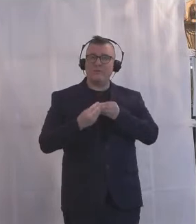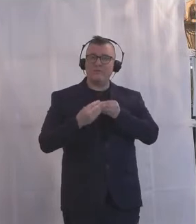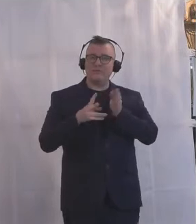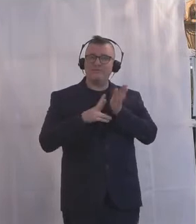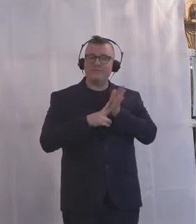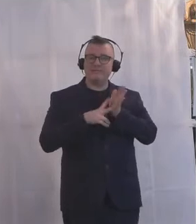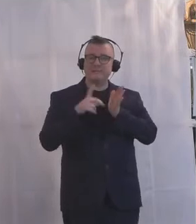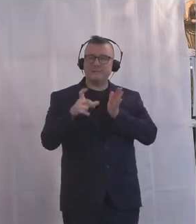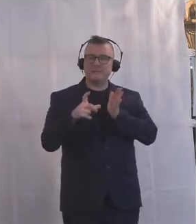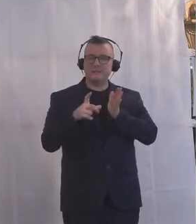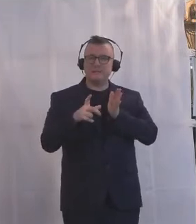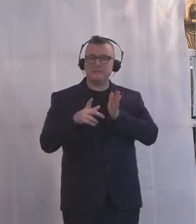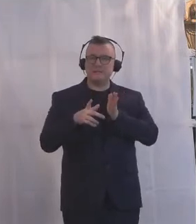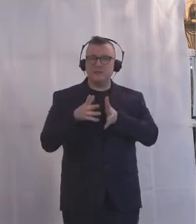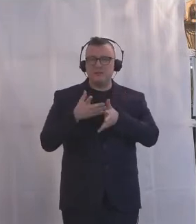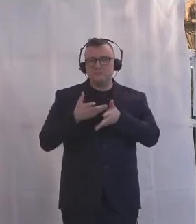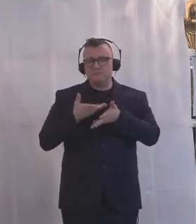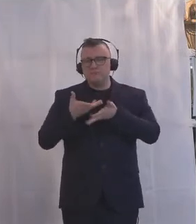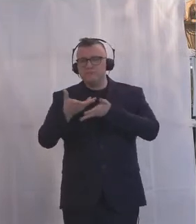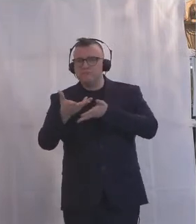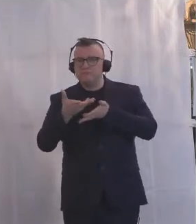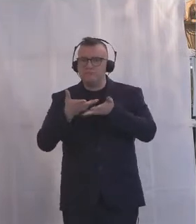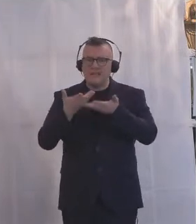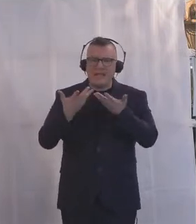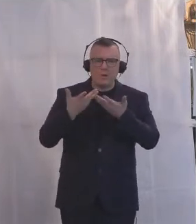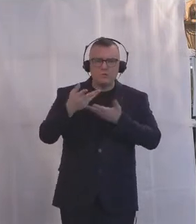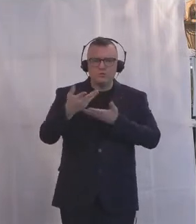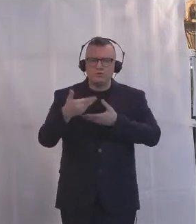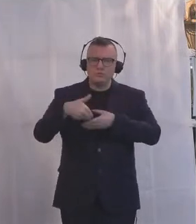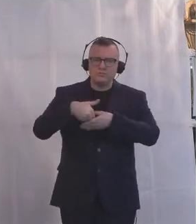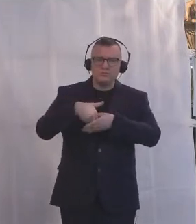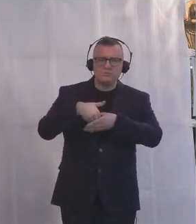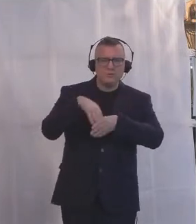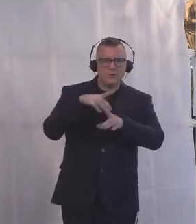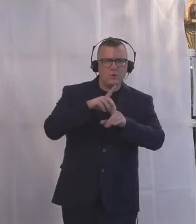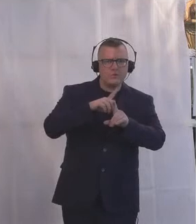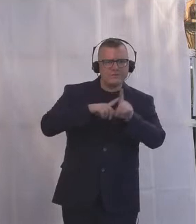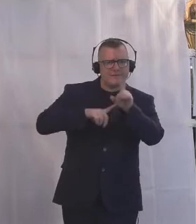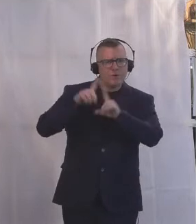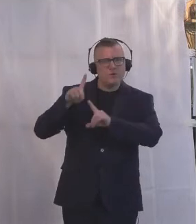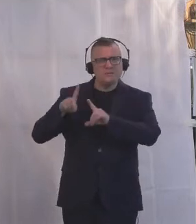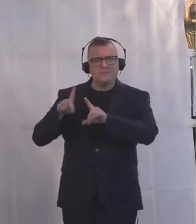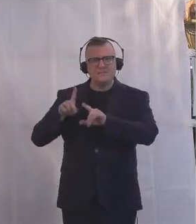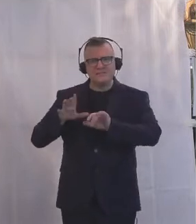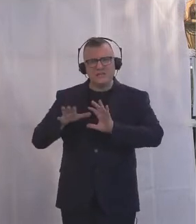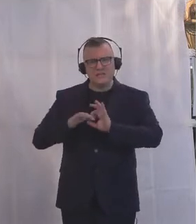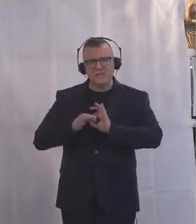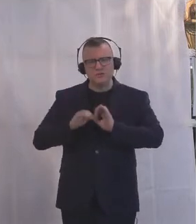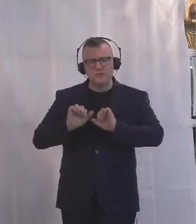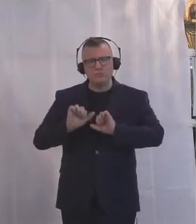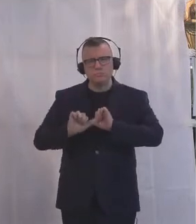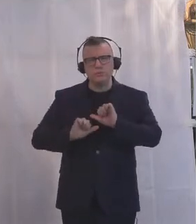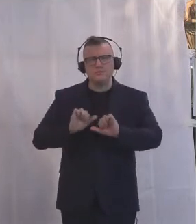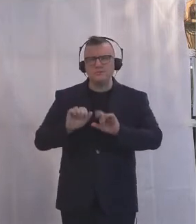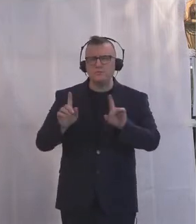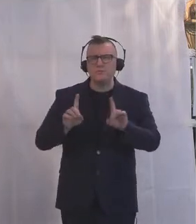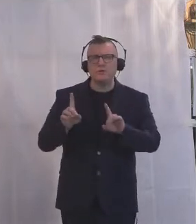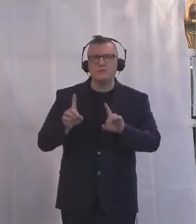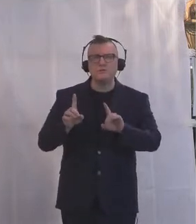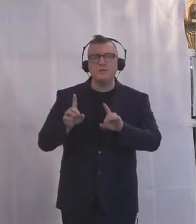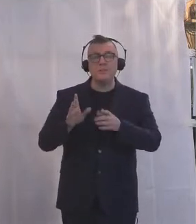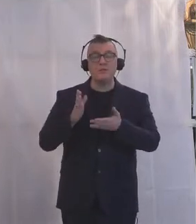about, how do they look at diversity? Is it incorporated into their processes? And actually, it's